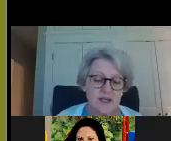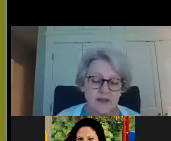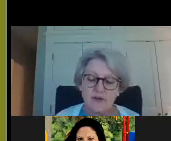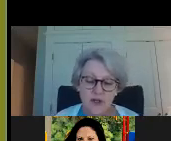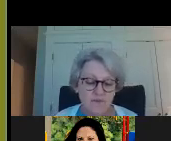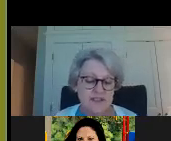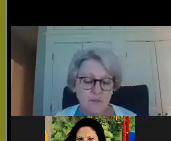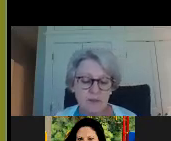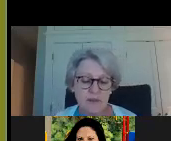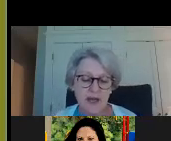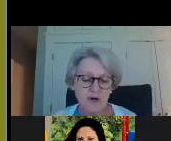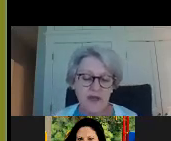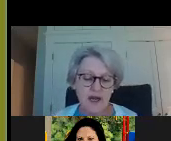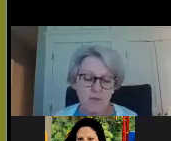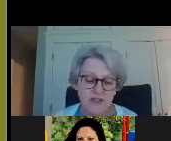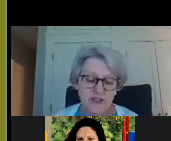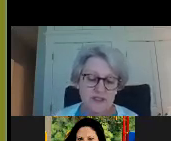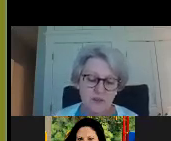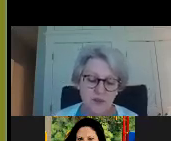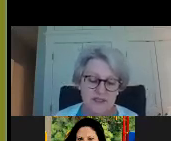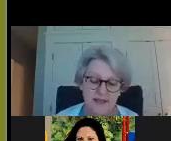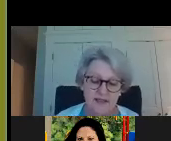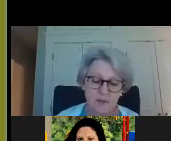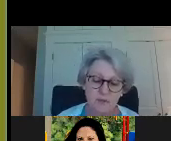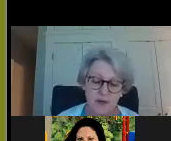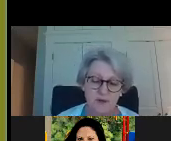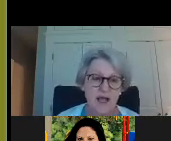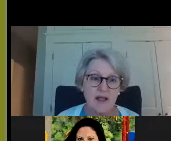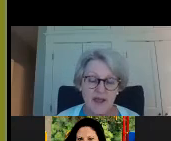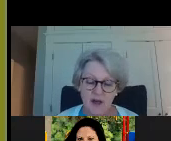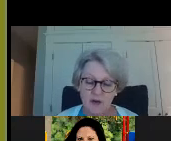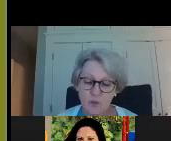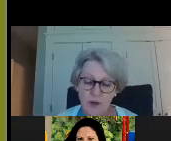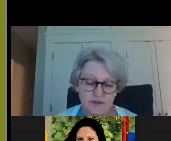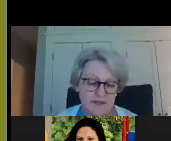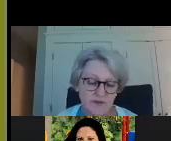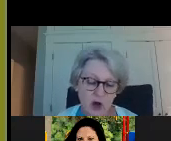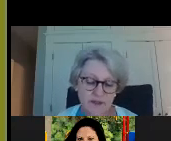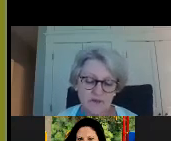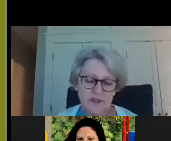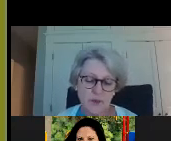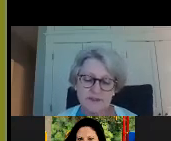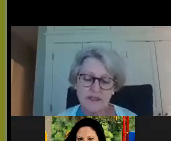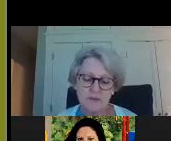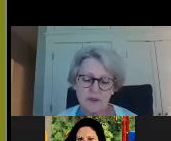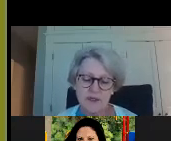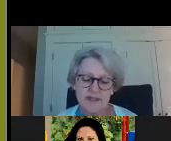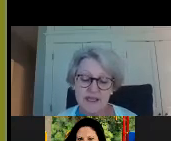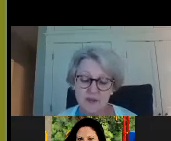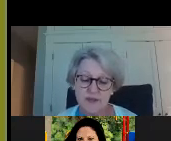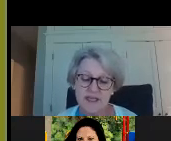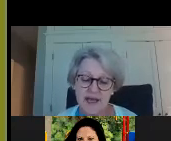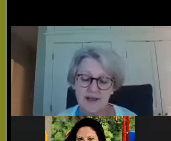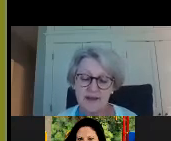is under the Office of Public Health, and our mission is to protect and promote the health and wellness of all individuals and communities